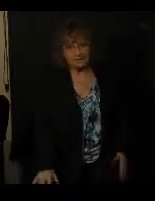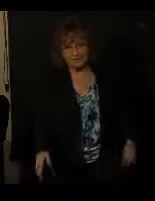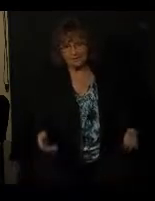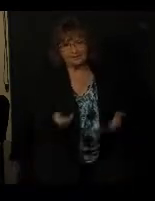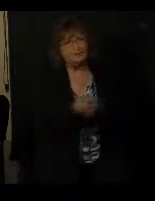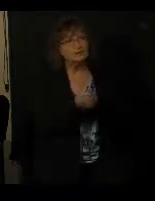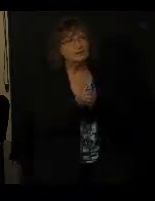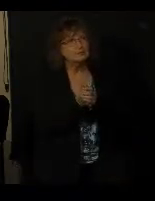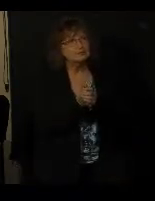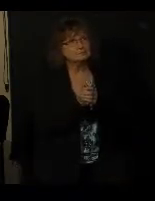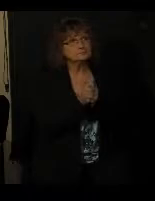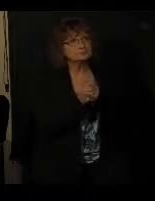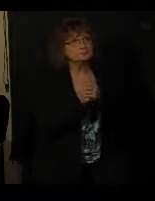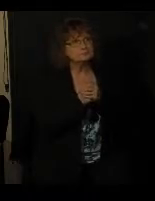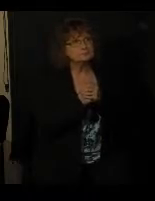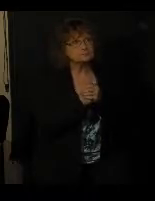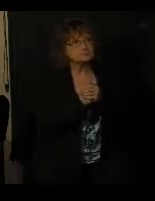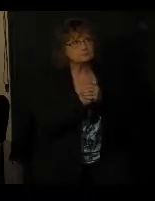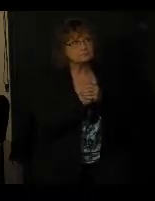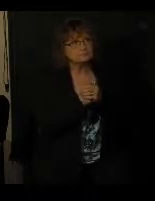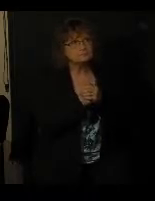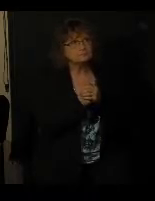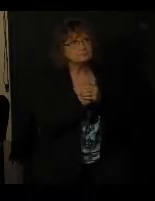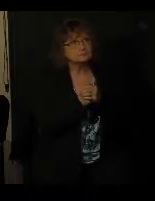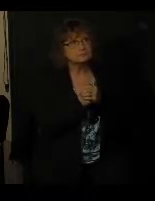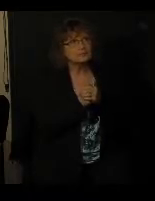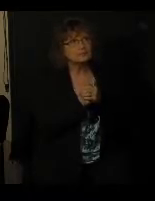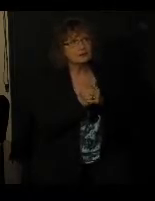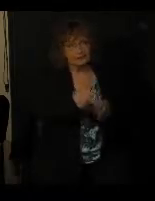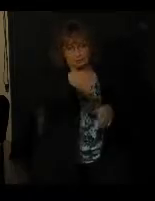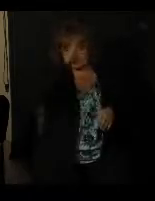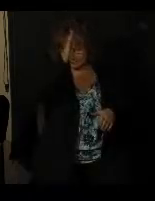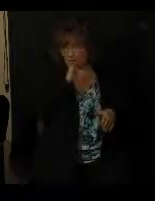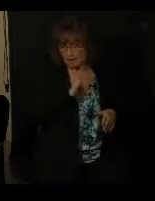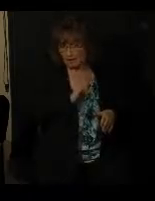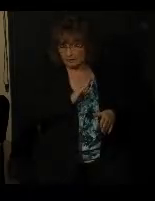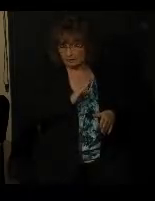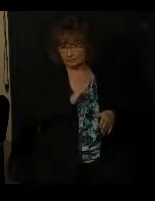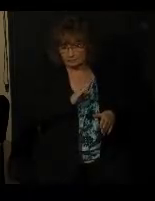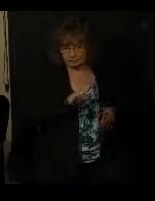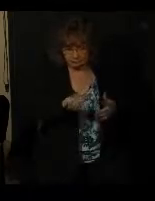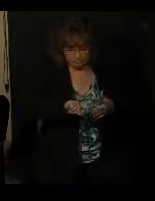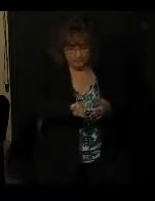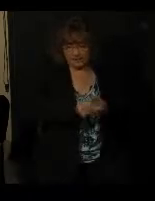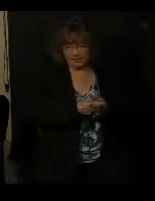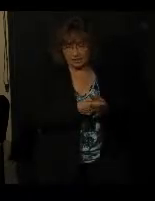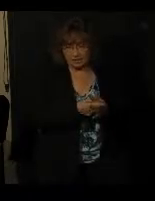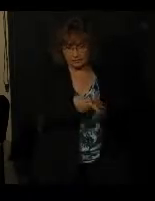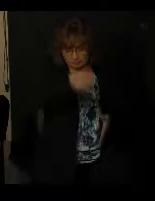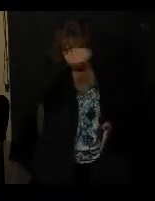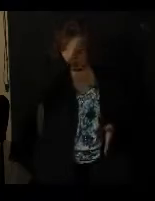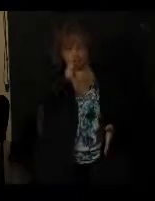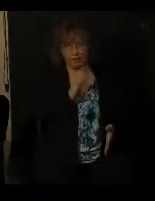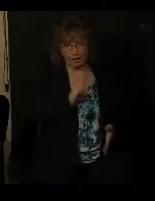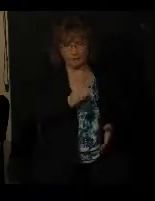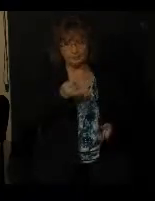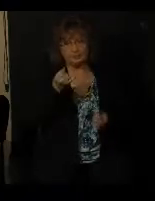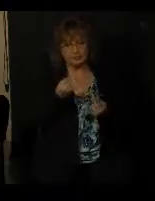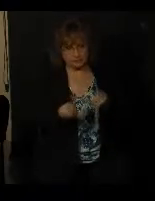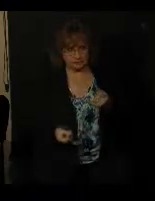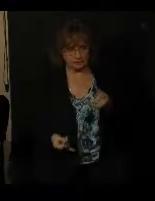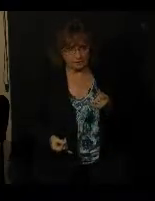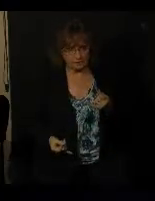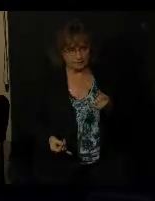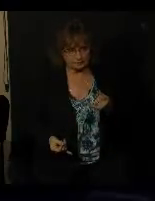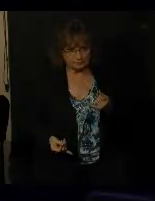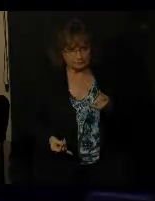me." Verse 10, "Declaring the end from the beginning and from ancient times the things that are not yet done, saying, my counsel shall